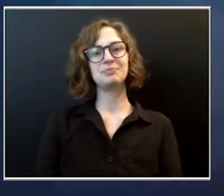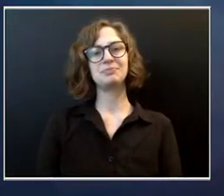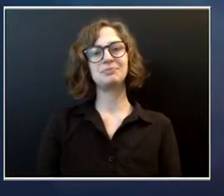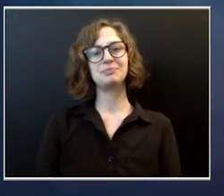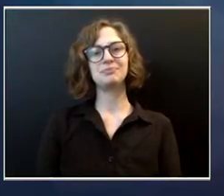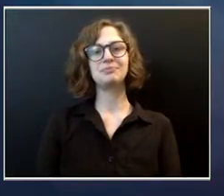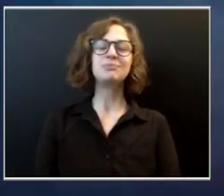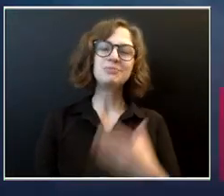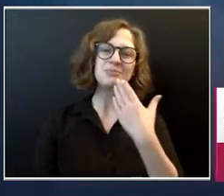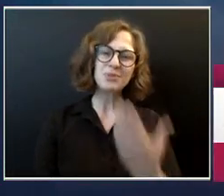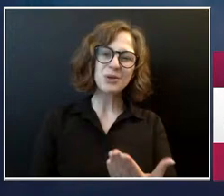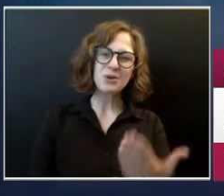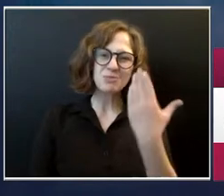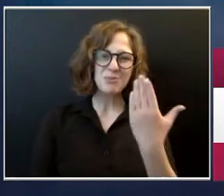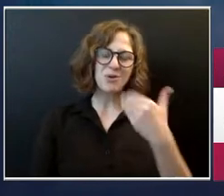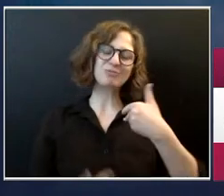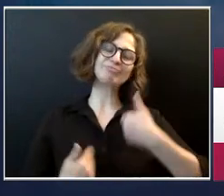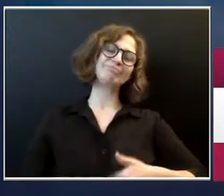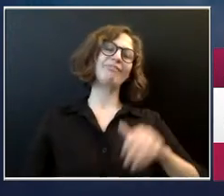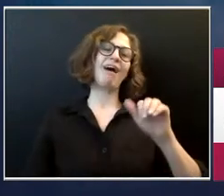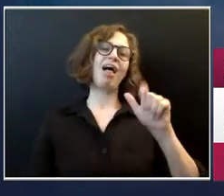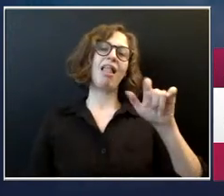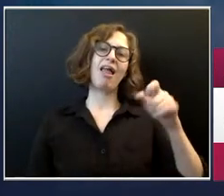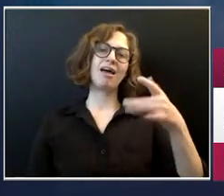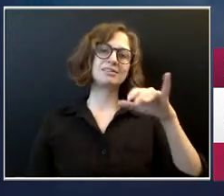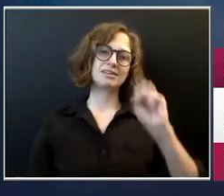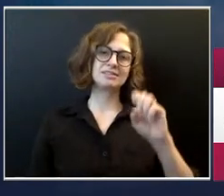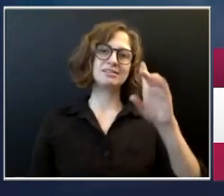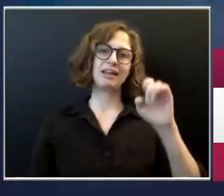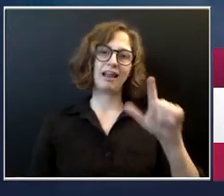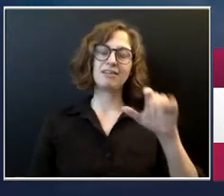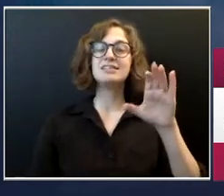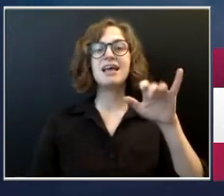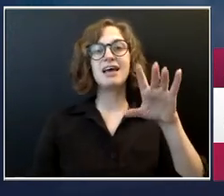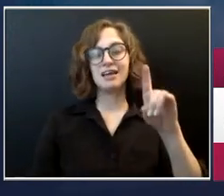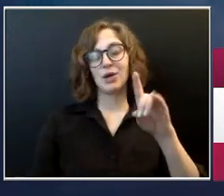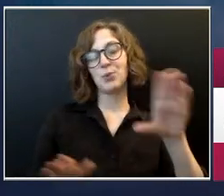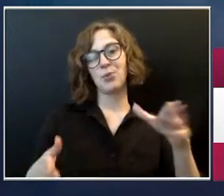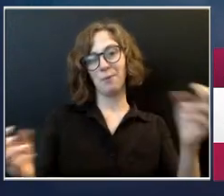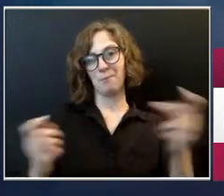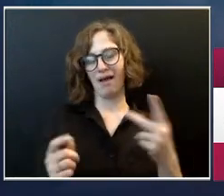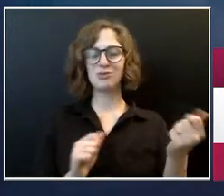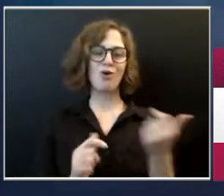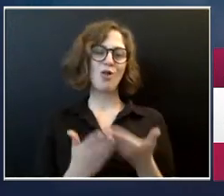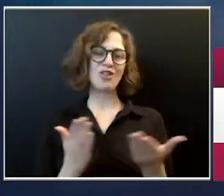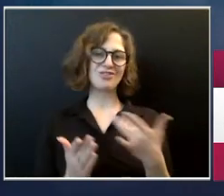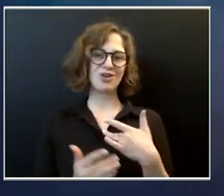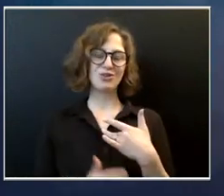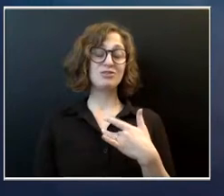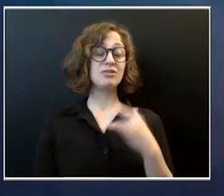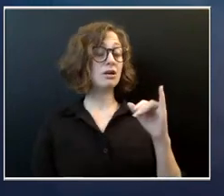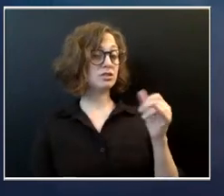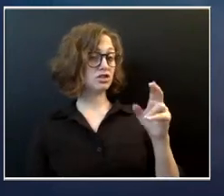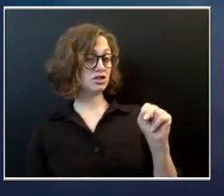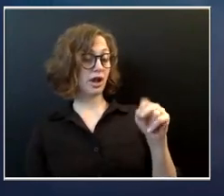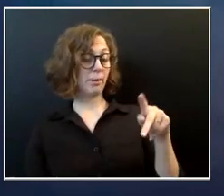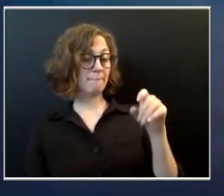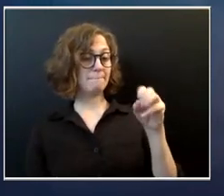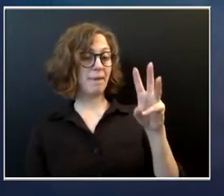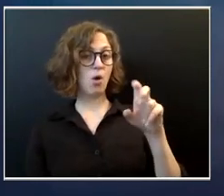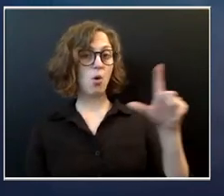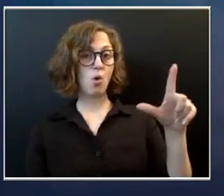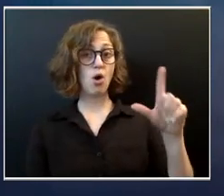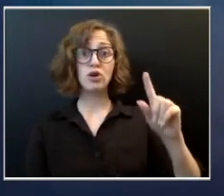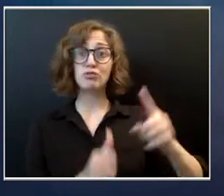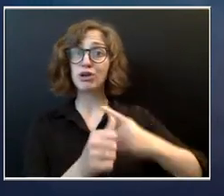Good morning, I'm Alexis Del Cid. Welcome back to All Things Heart. Jan Powell is not the first person to be told she needed to lose weight and